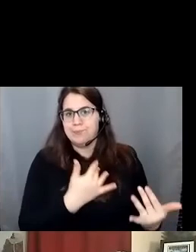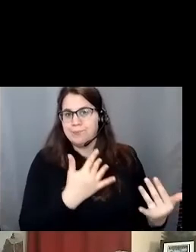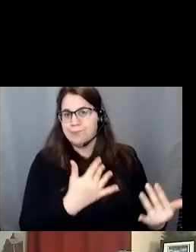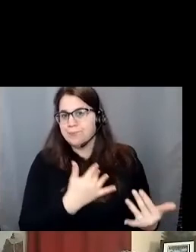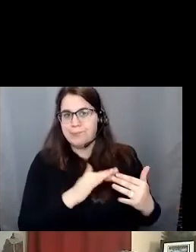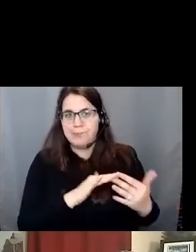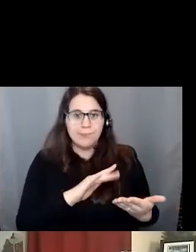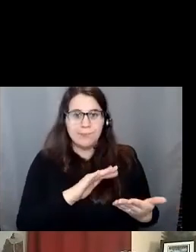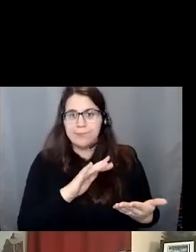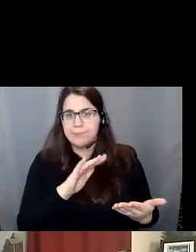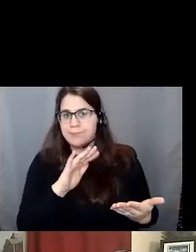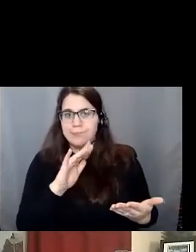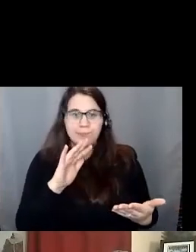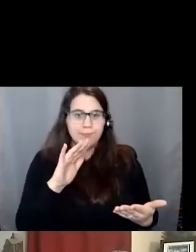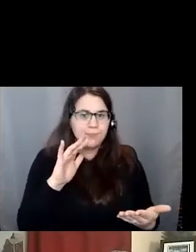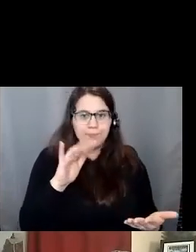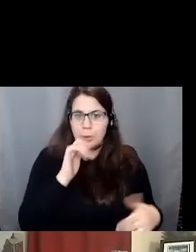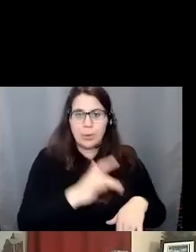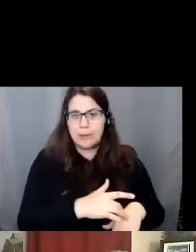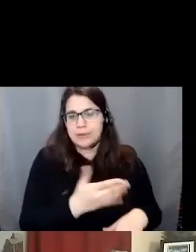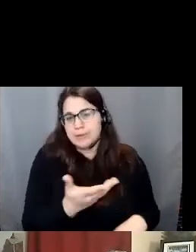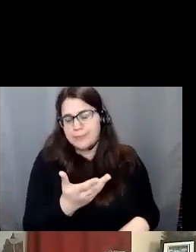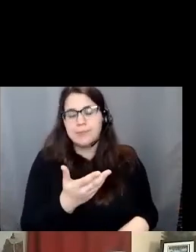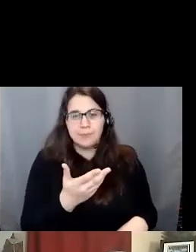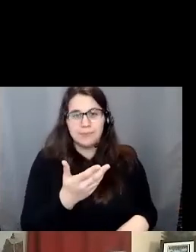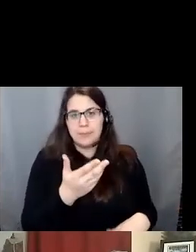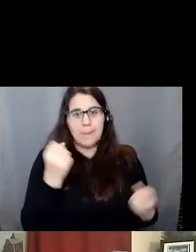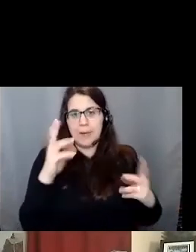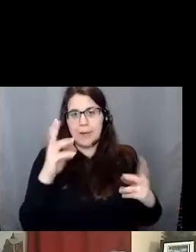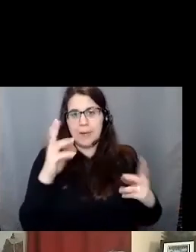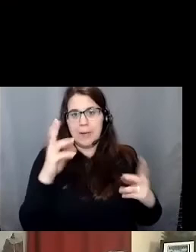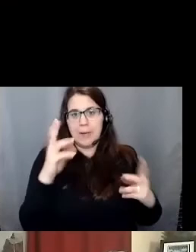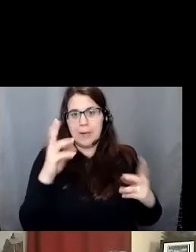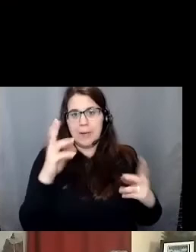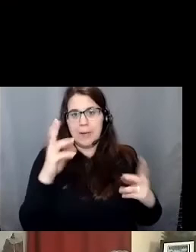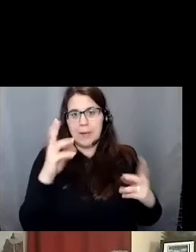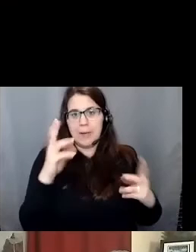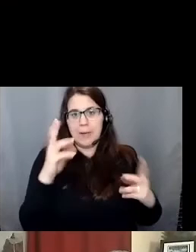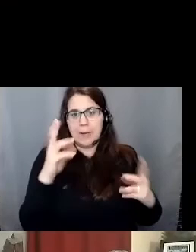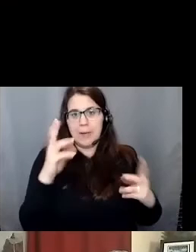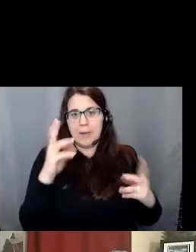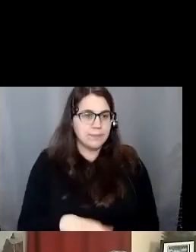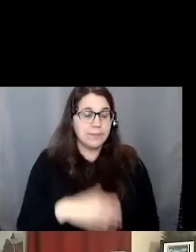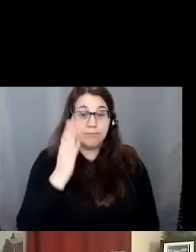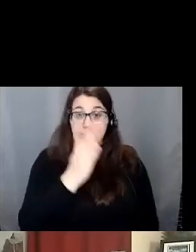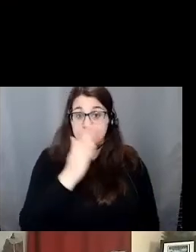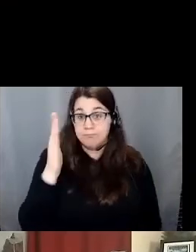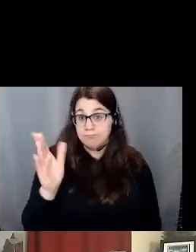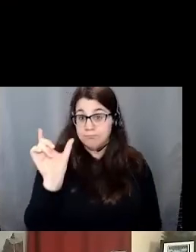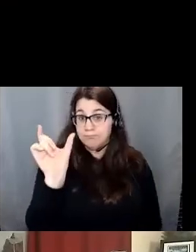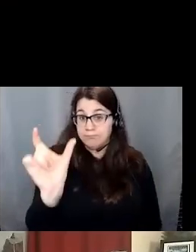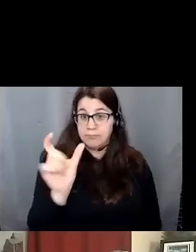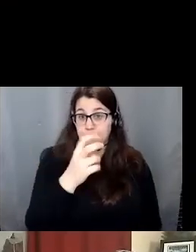And so this section is not necessarily used as often. If we go to the next tab over here,